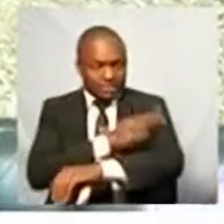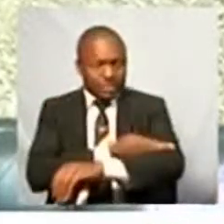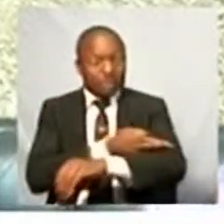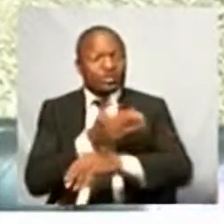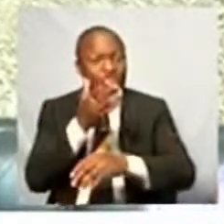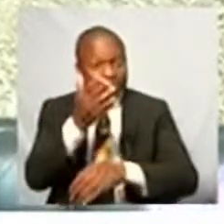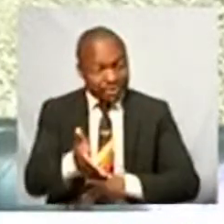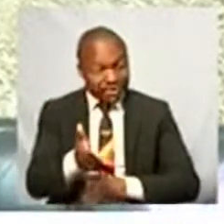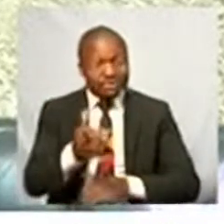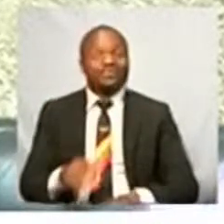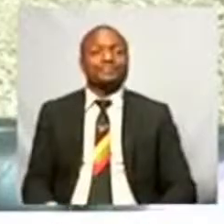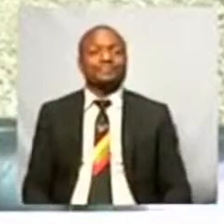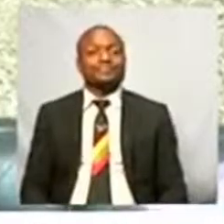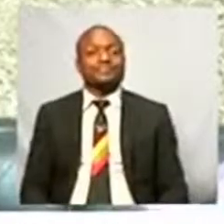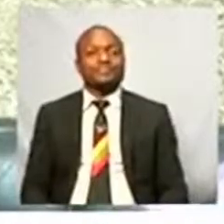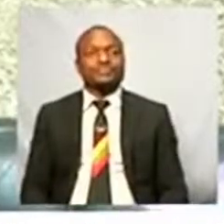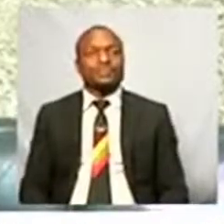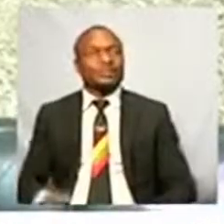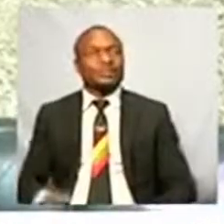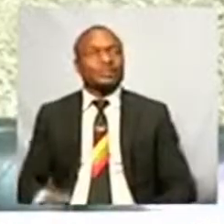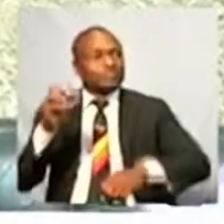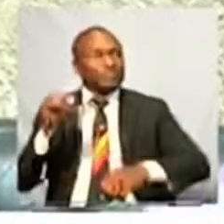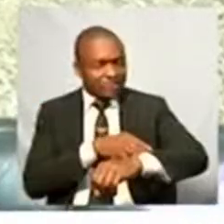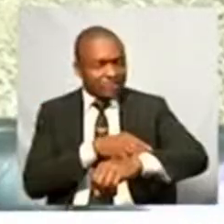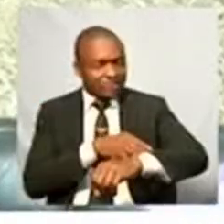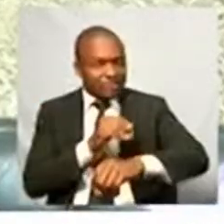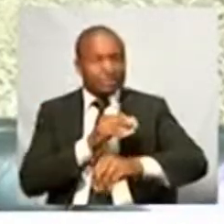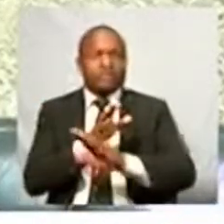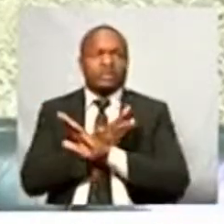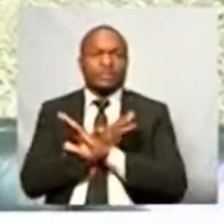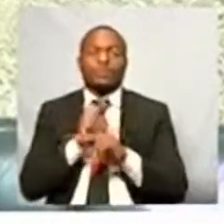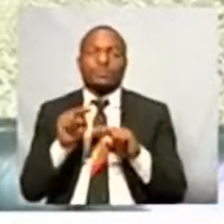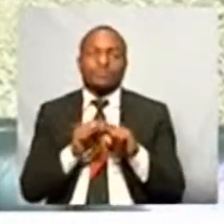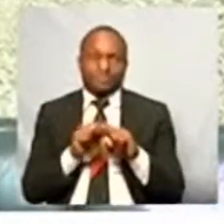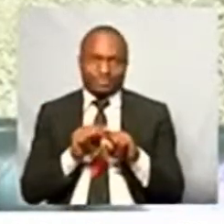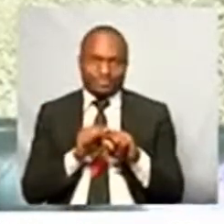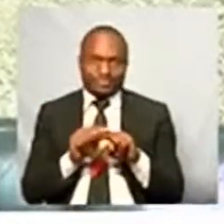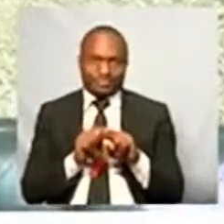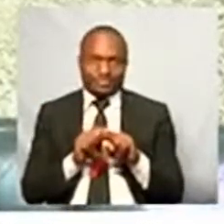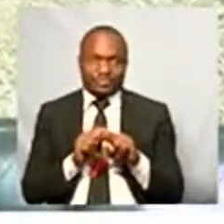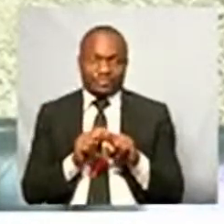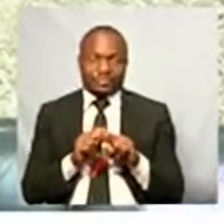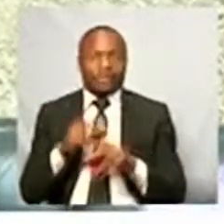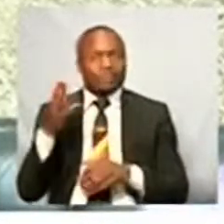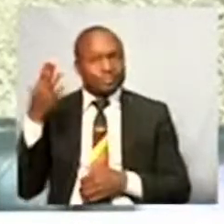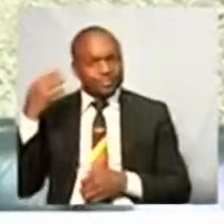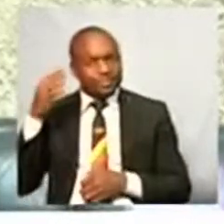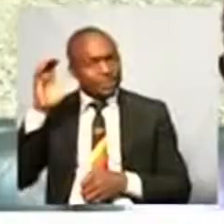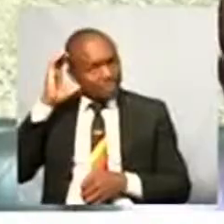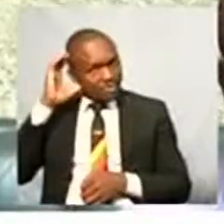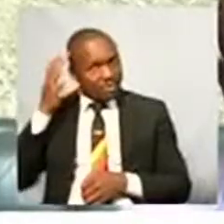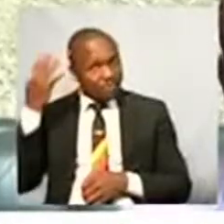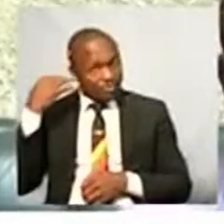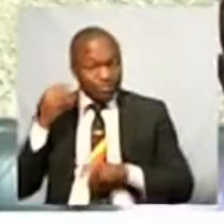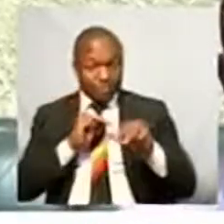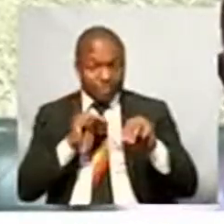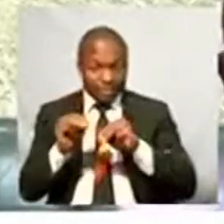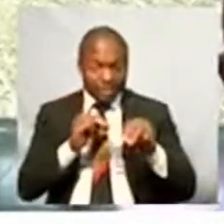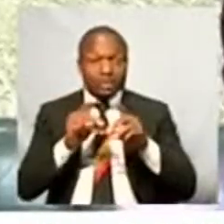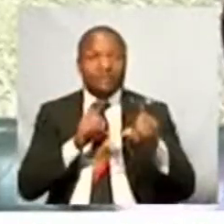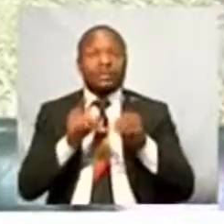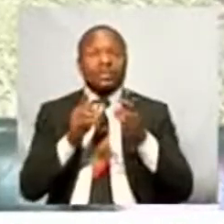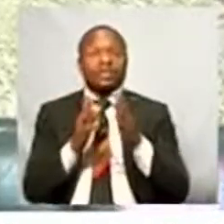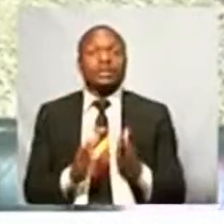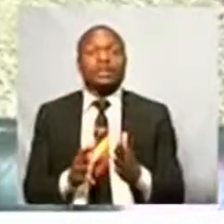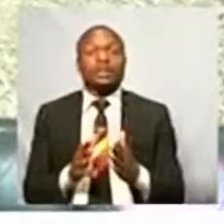exploit and invest in Zambia Railways. Recently, I was listening to the former managing director of Zambia